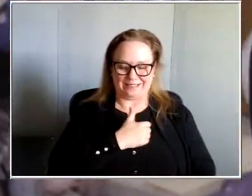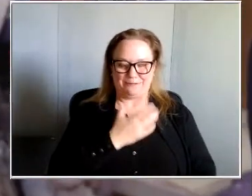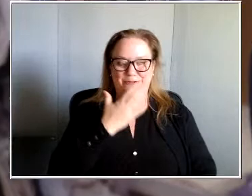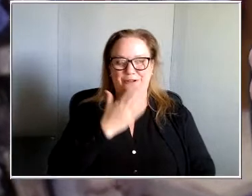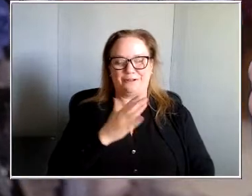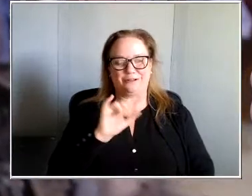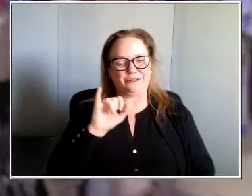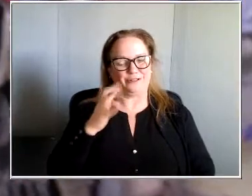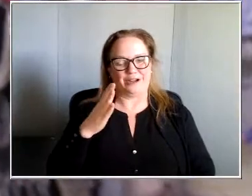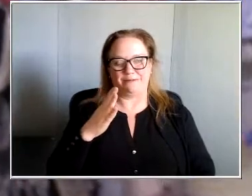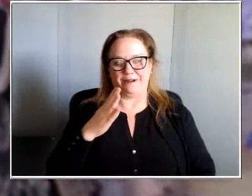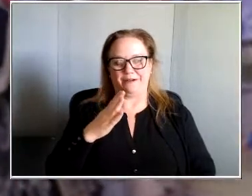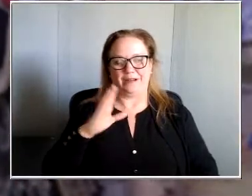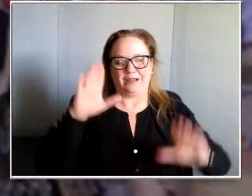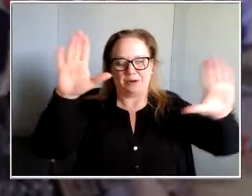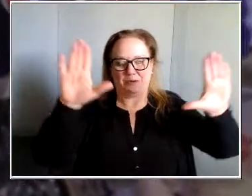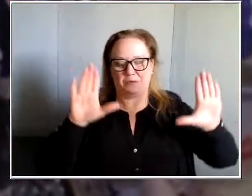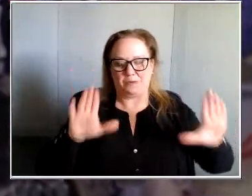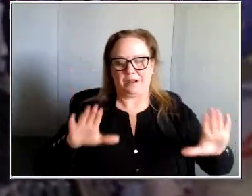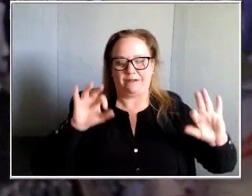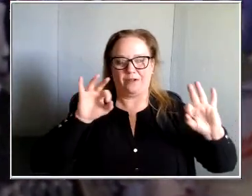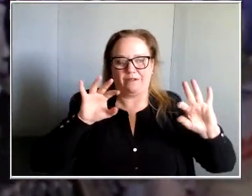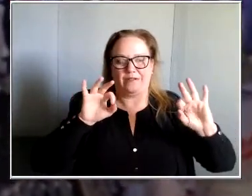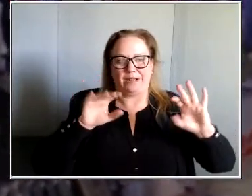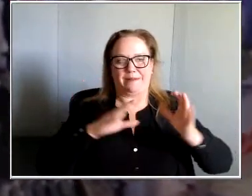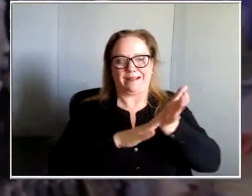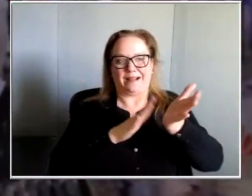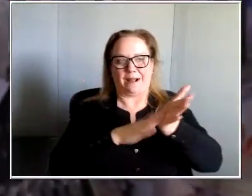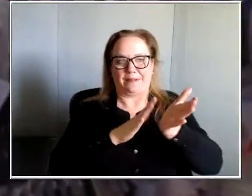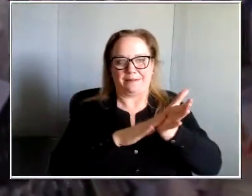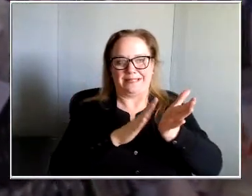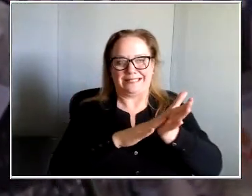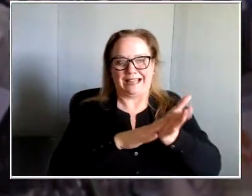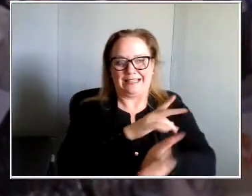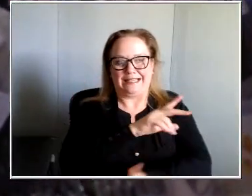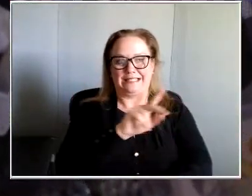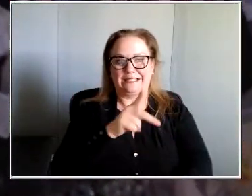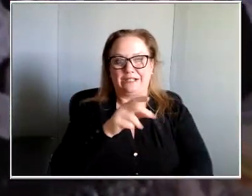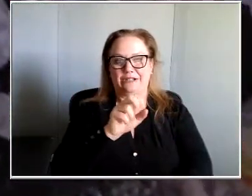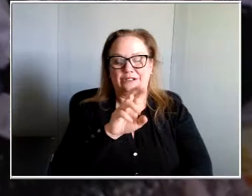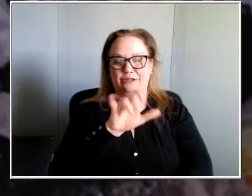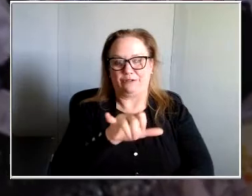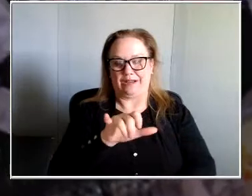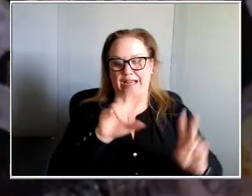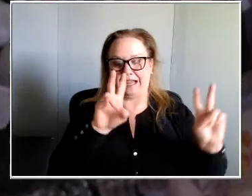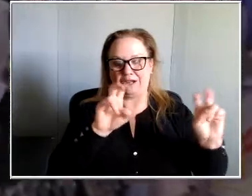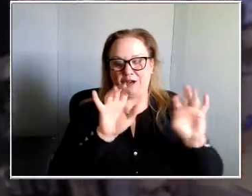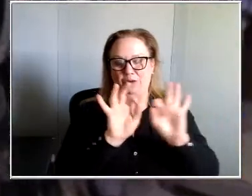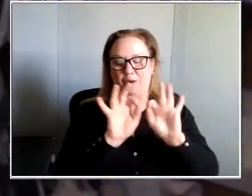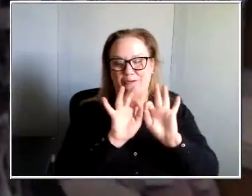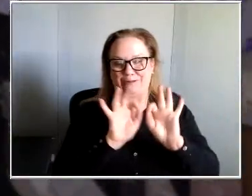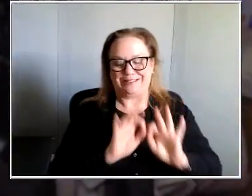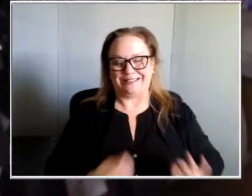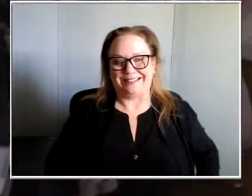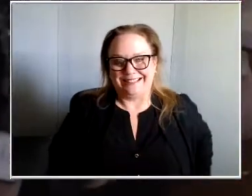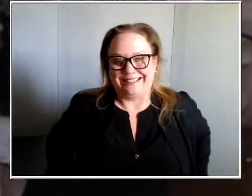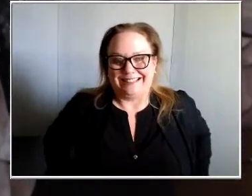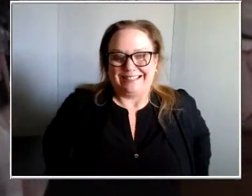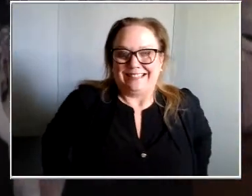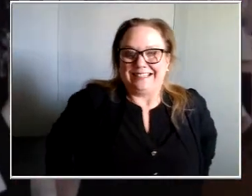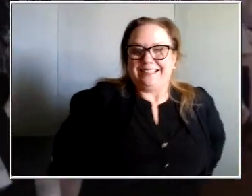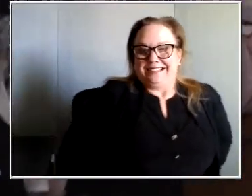the most wonderful compliments on these surveys and even quotes. So I think we're